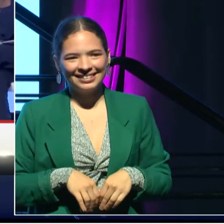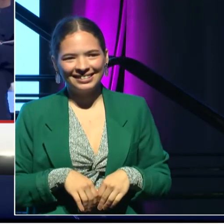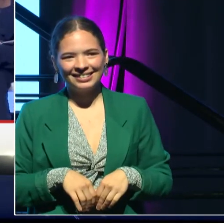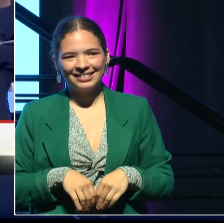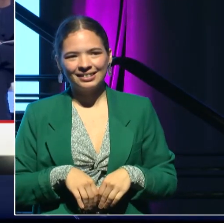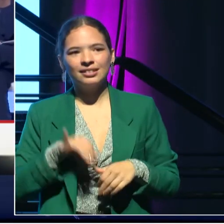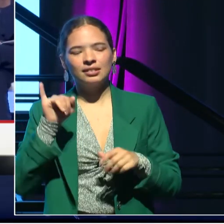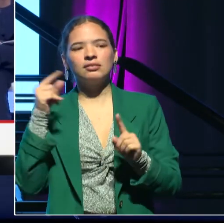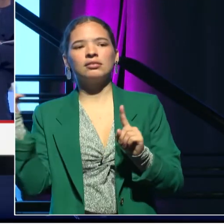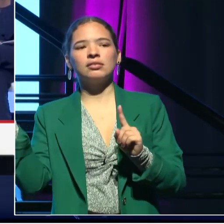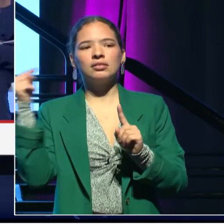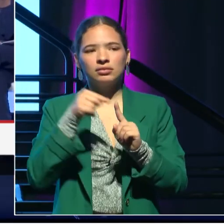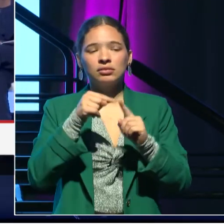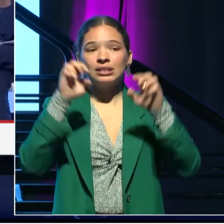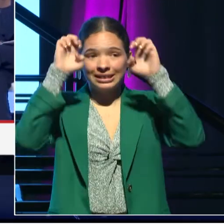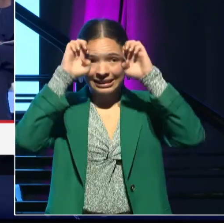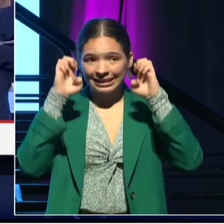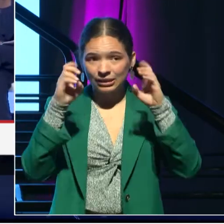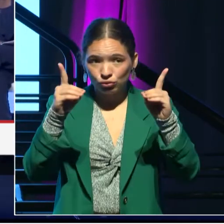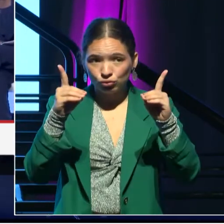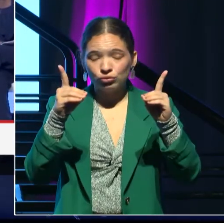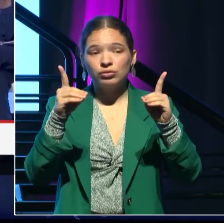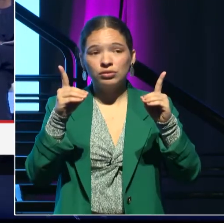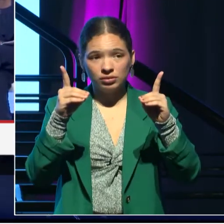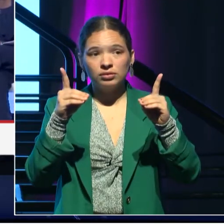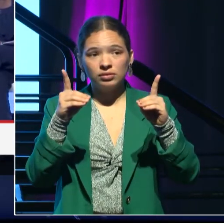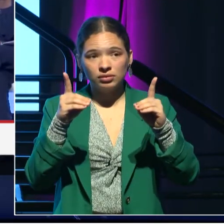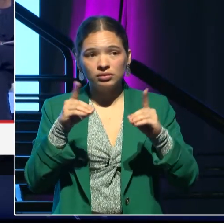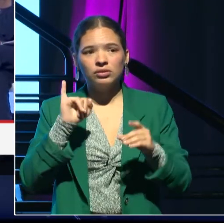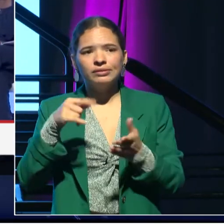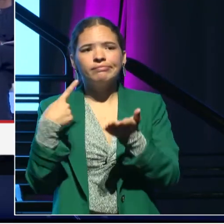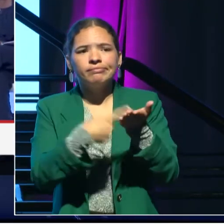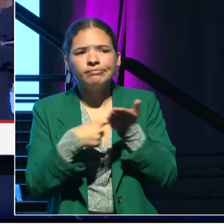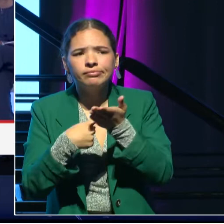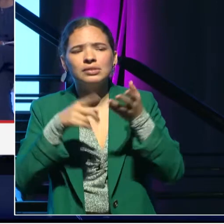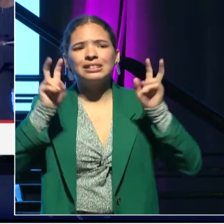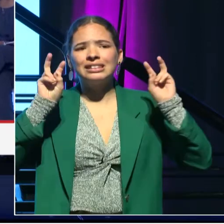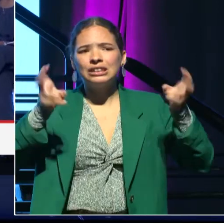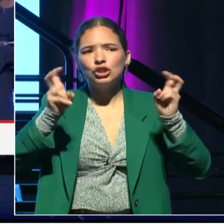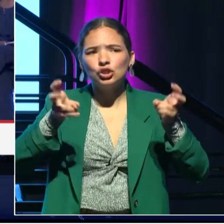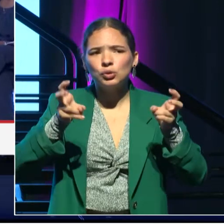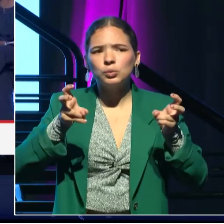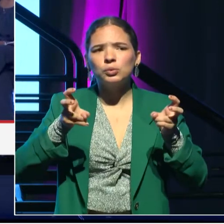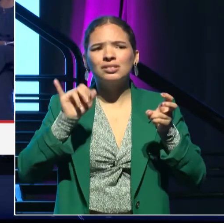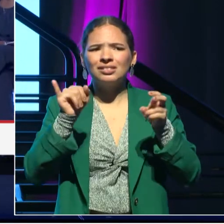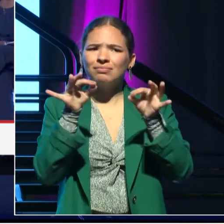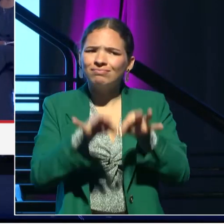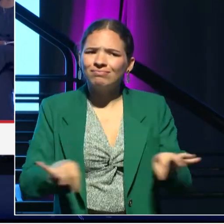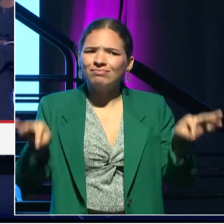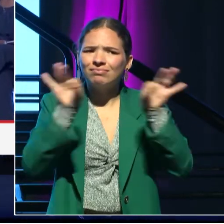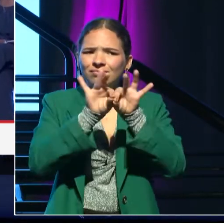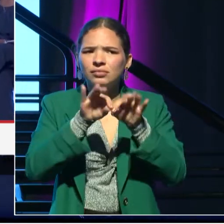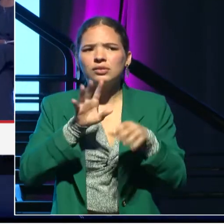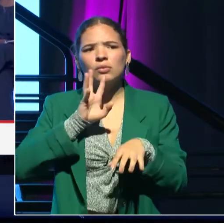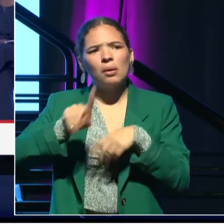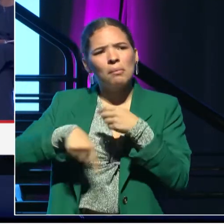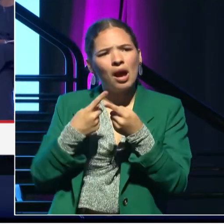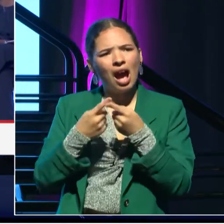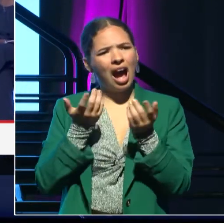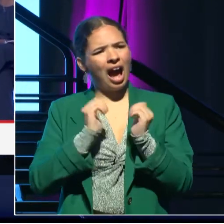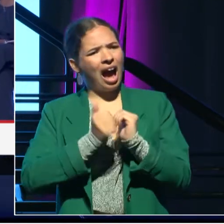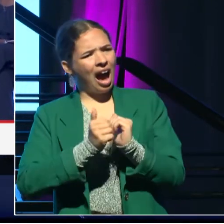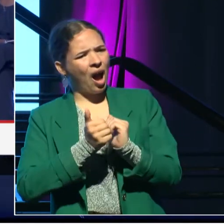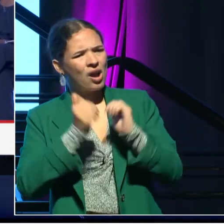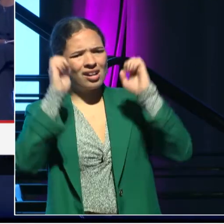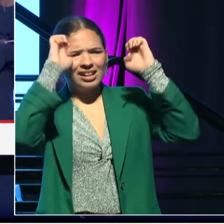education, because when we talk about these issues, it's not only important to talk about how the educational